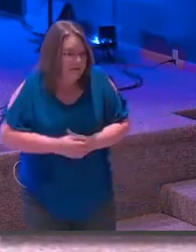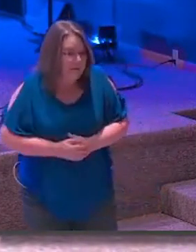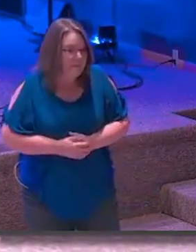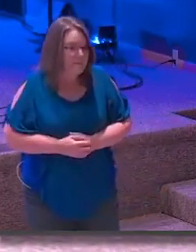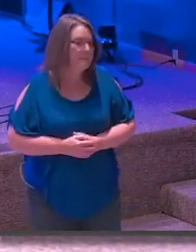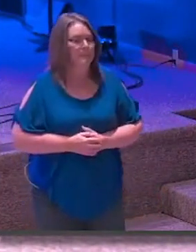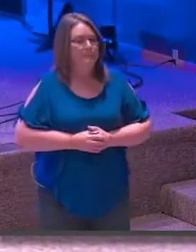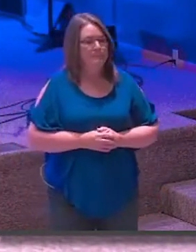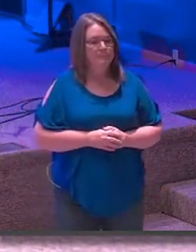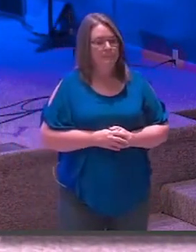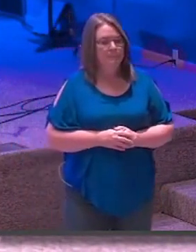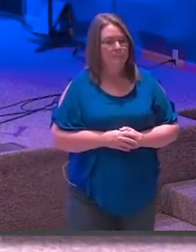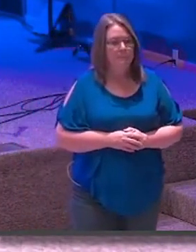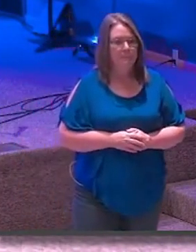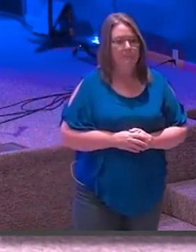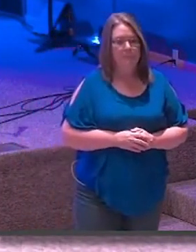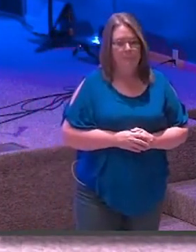He's going to